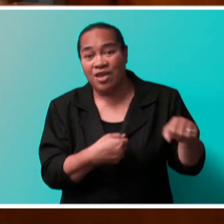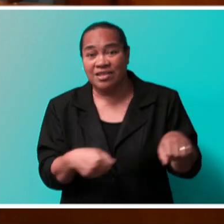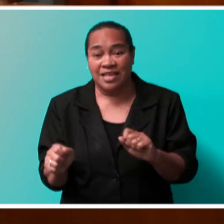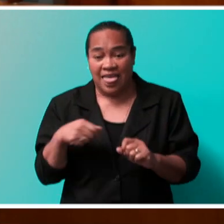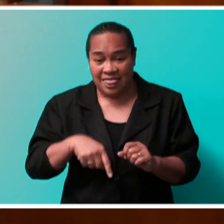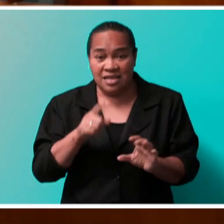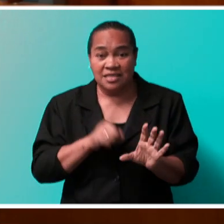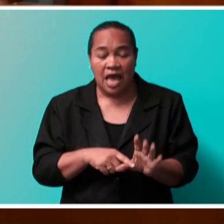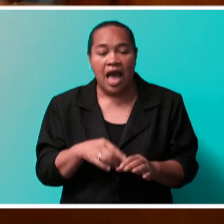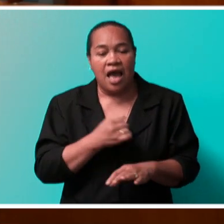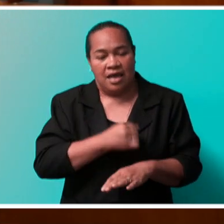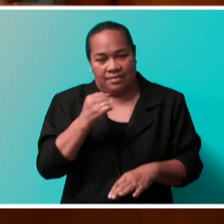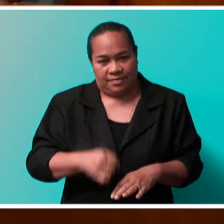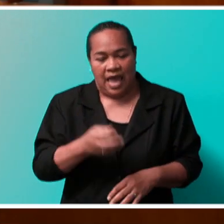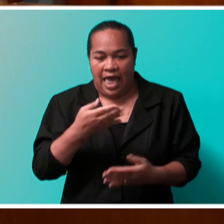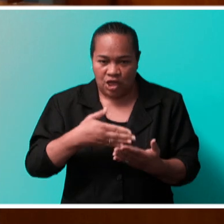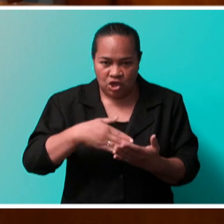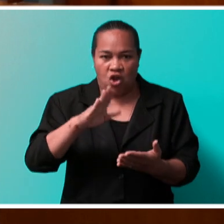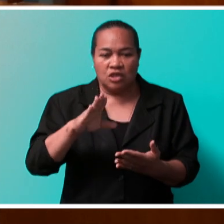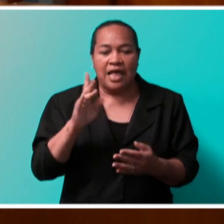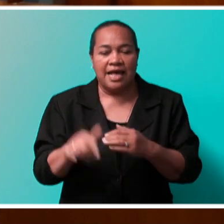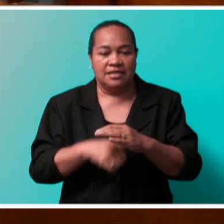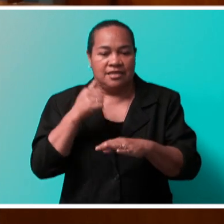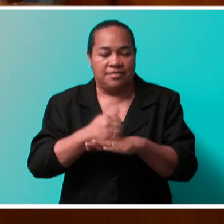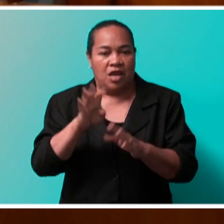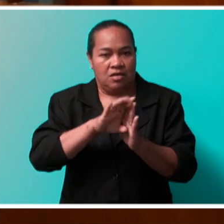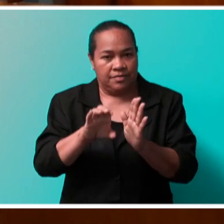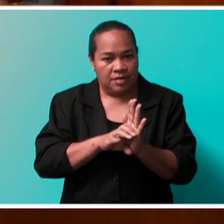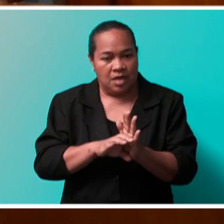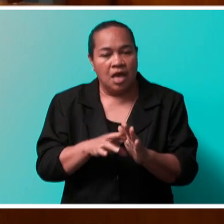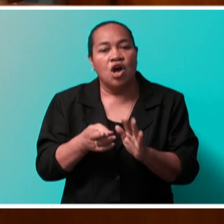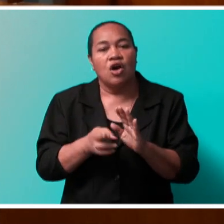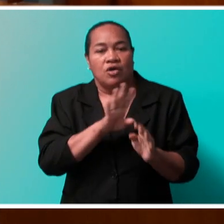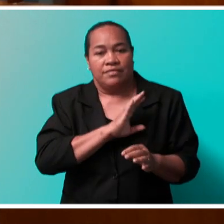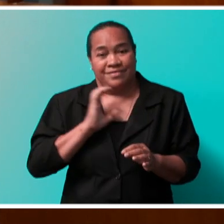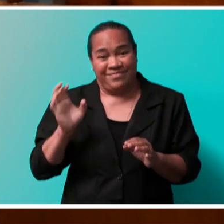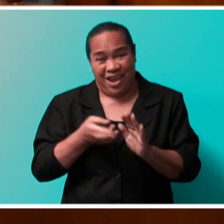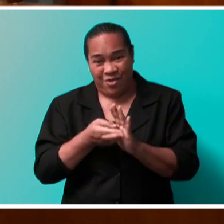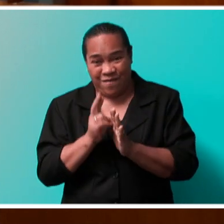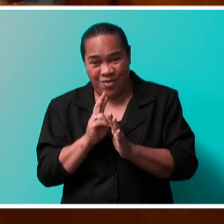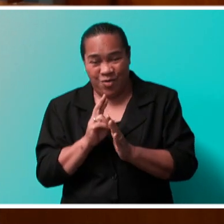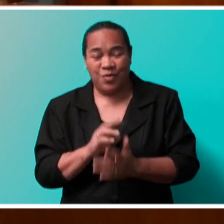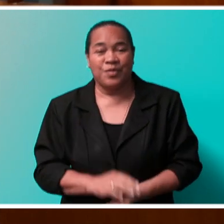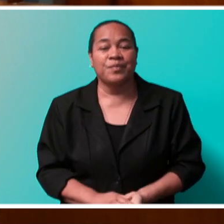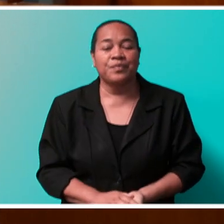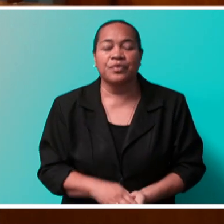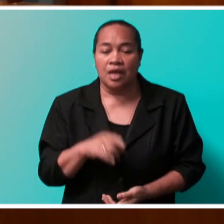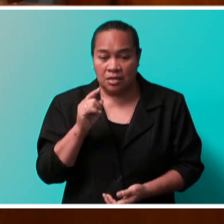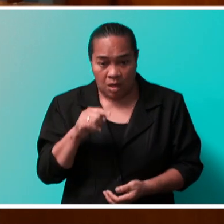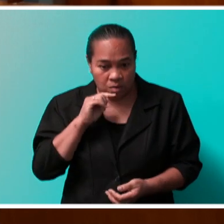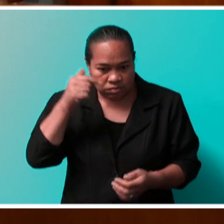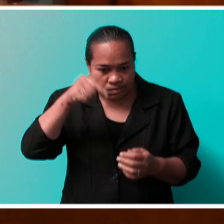Cabinet endorsed the establishment of the Constitution Review Commission. That was a deliberate and